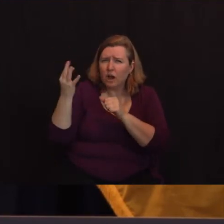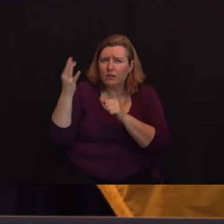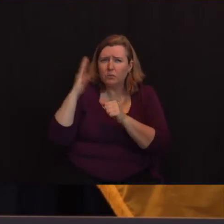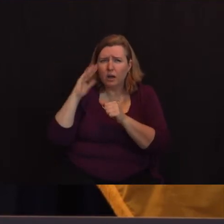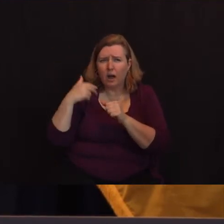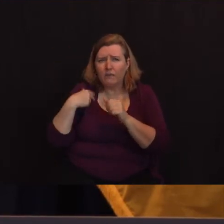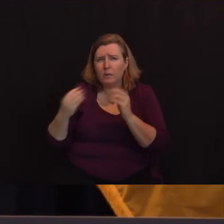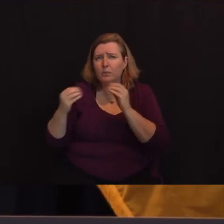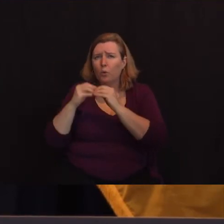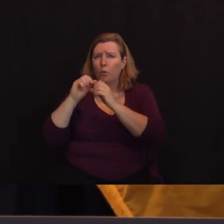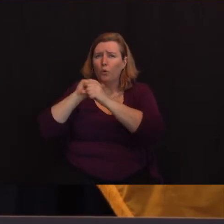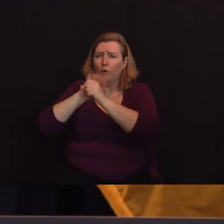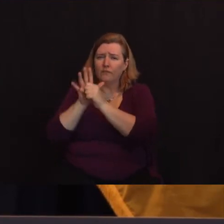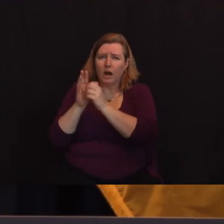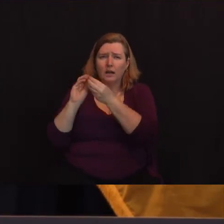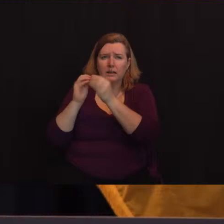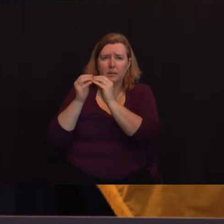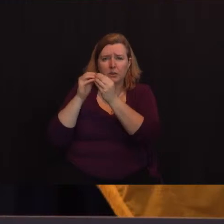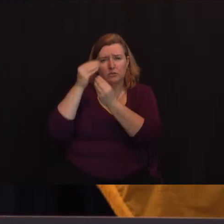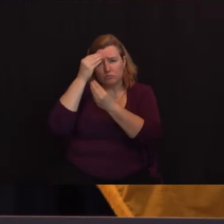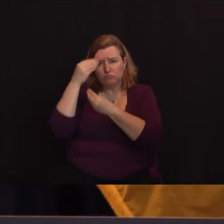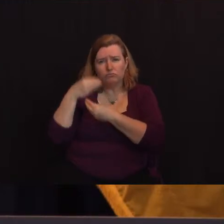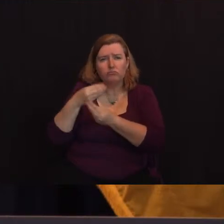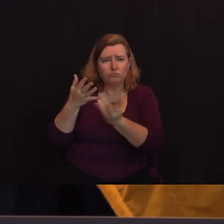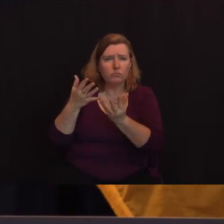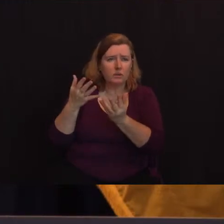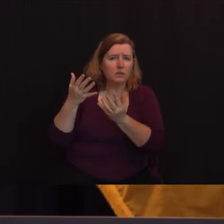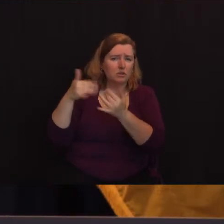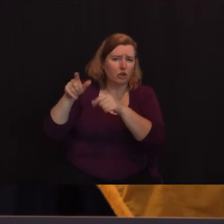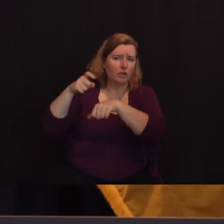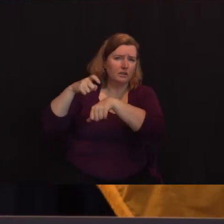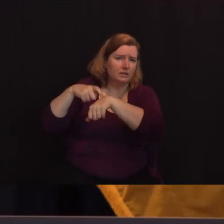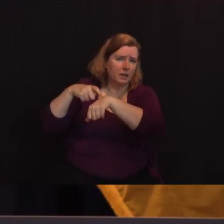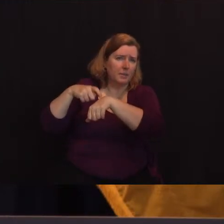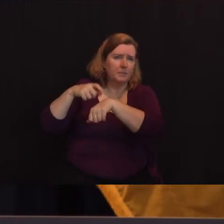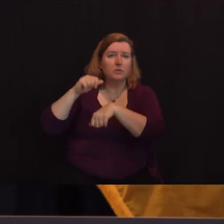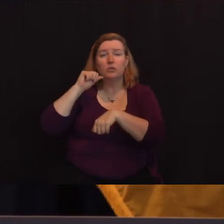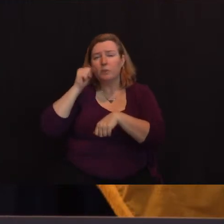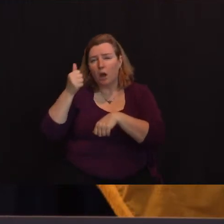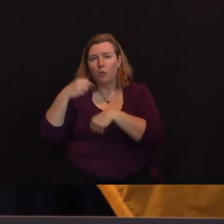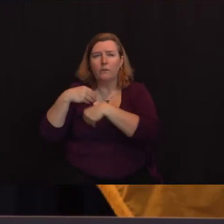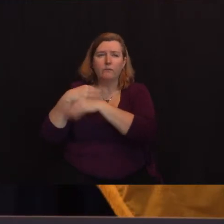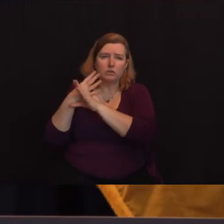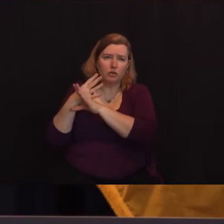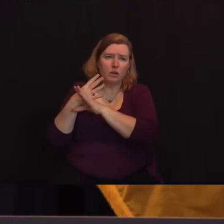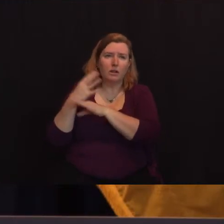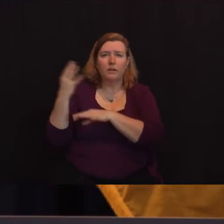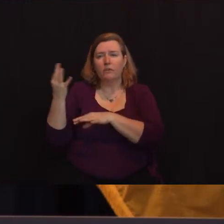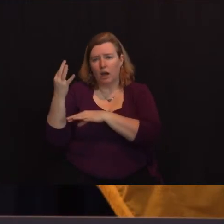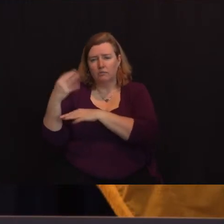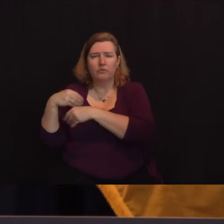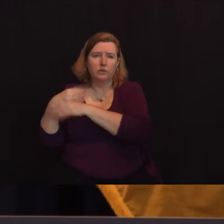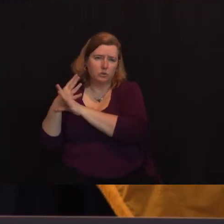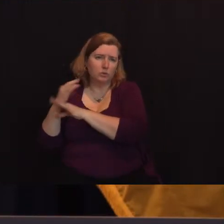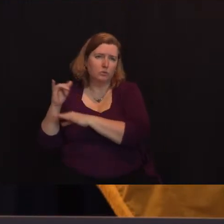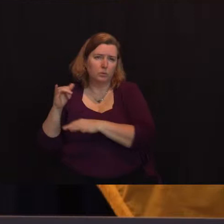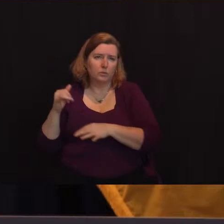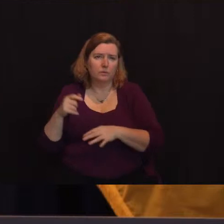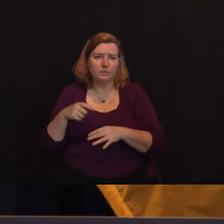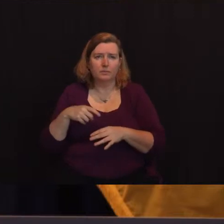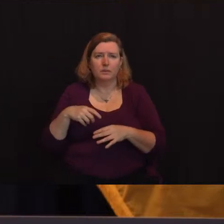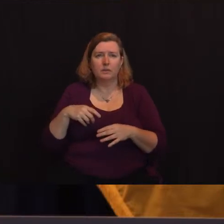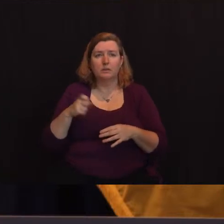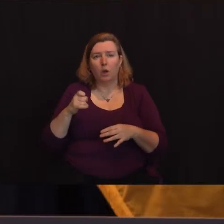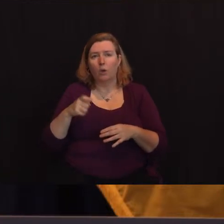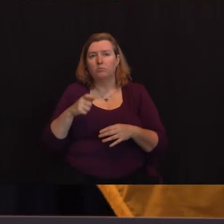numbers, and we'll be able to relay them to you. We'll be virtual tomorrow and then over the weekend. I think we'll start over here. Dante's got the mic. Elise, how are you? Nice to see